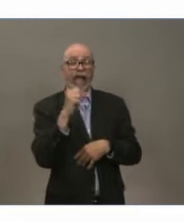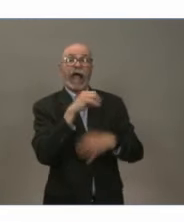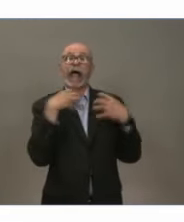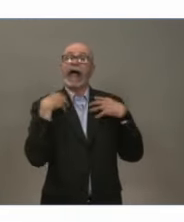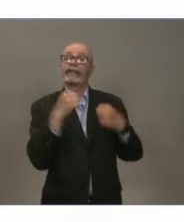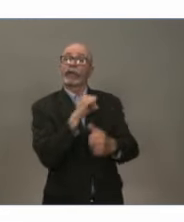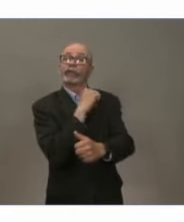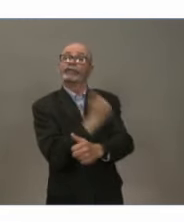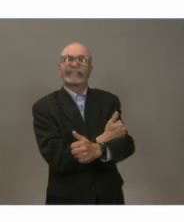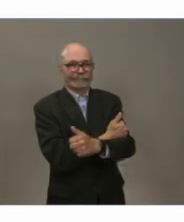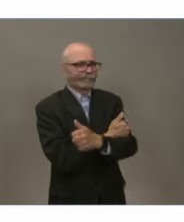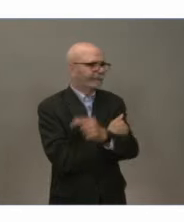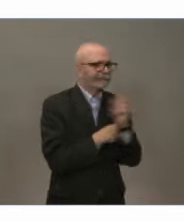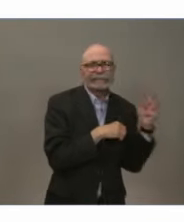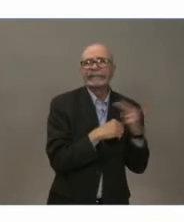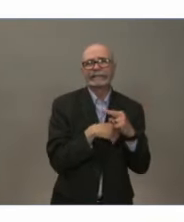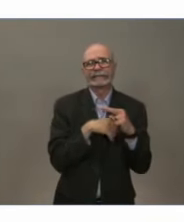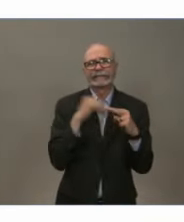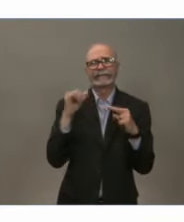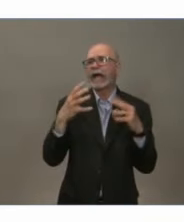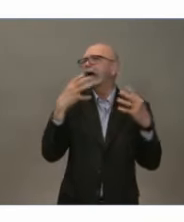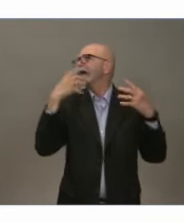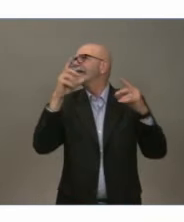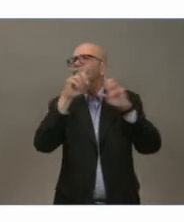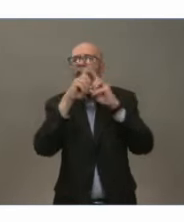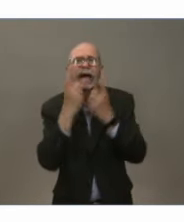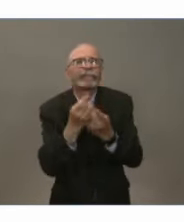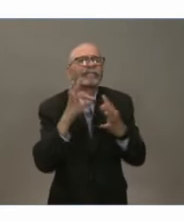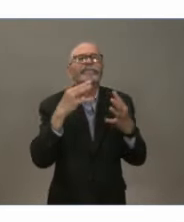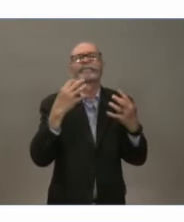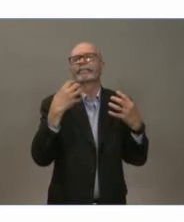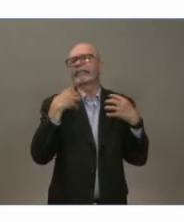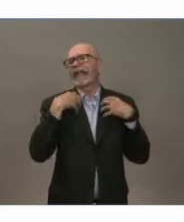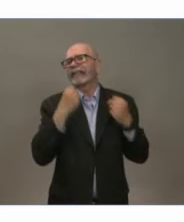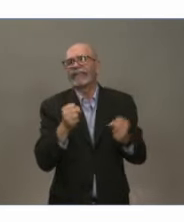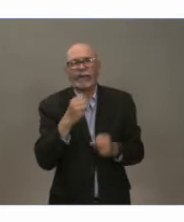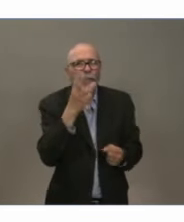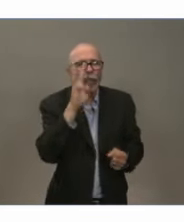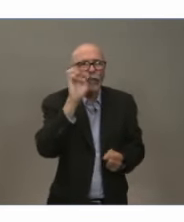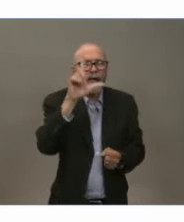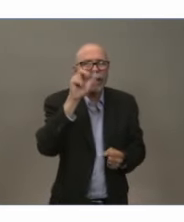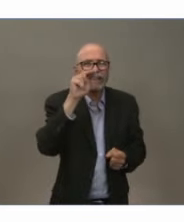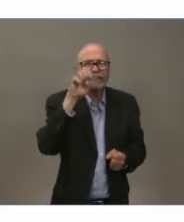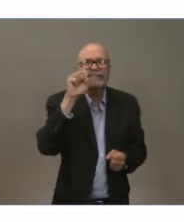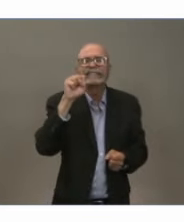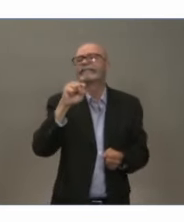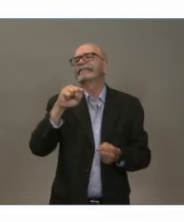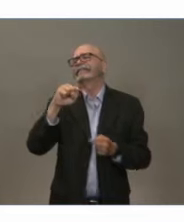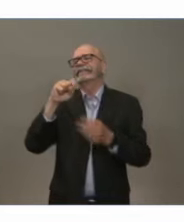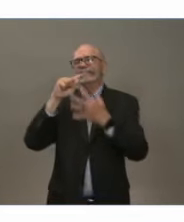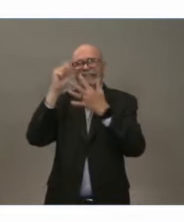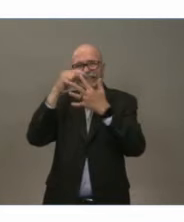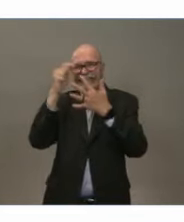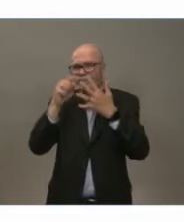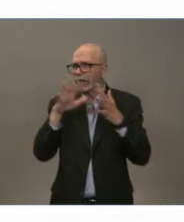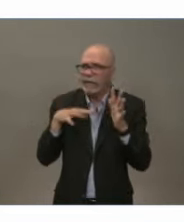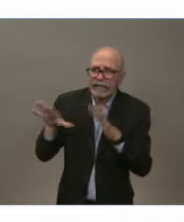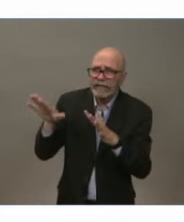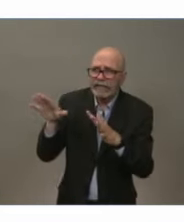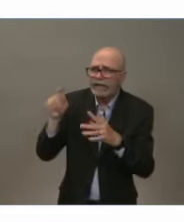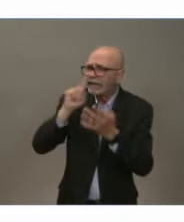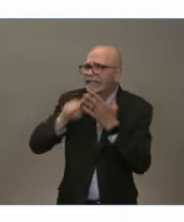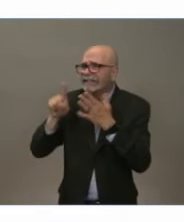and Wellness, we have teams that come together to make sure we are addressing those critical staffing needs and the essential care